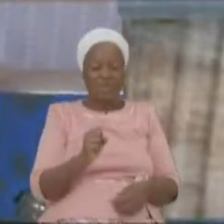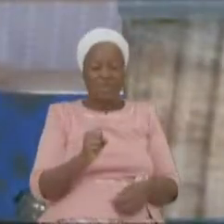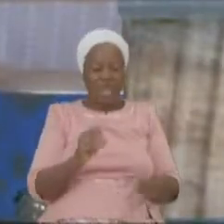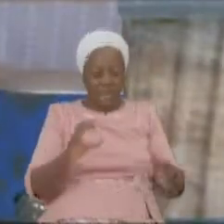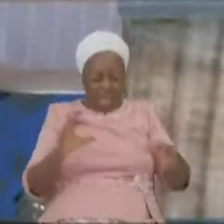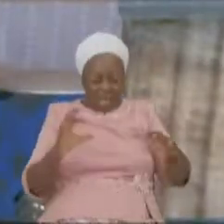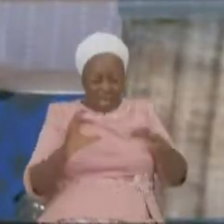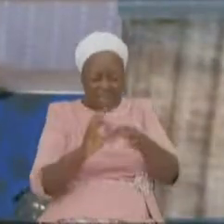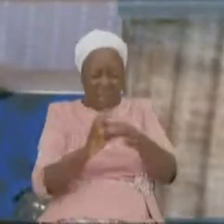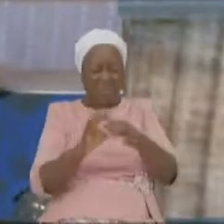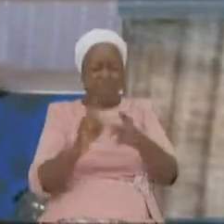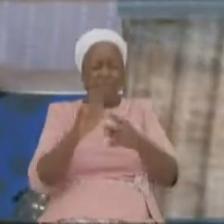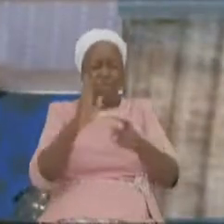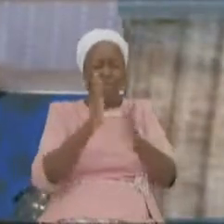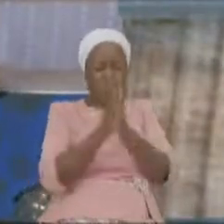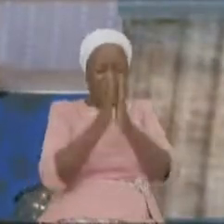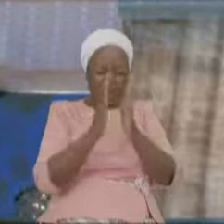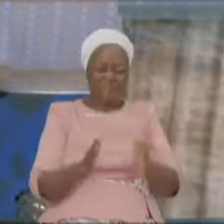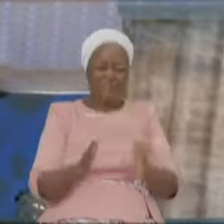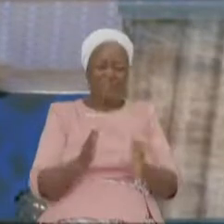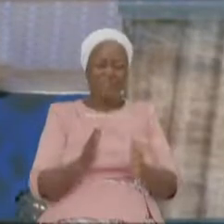attached to your prayer.